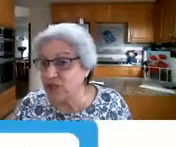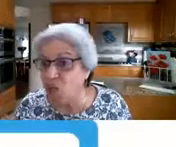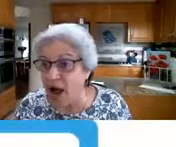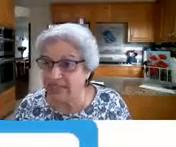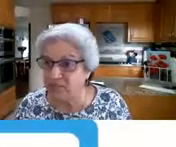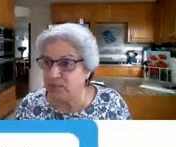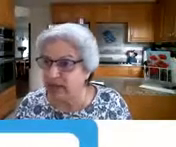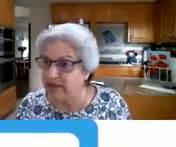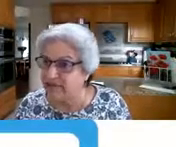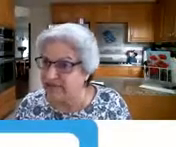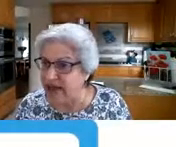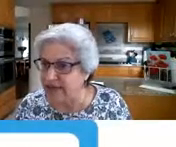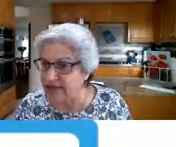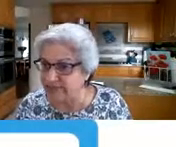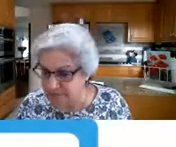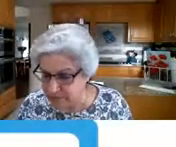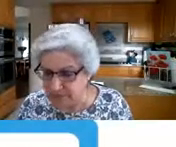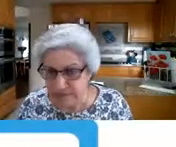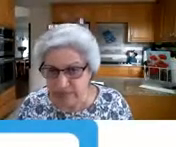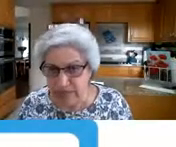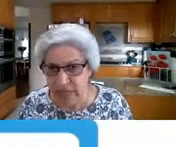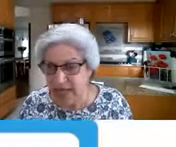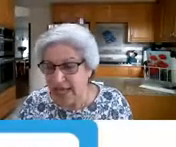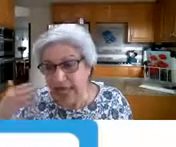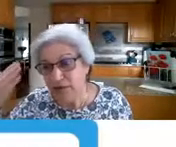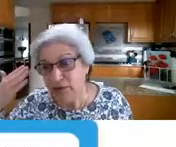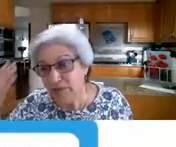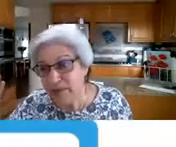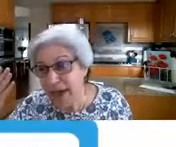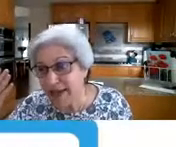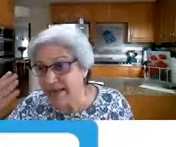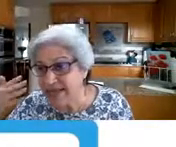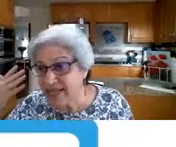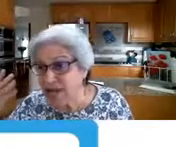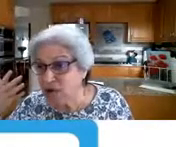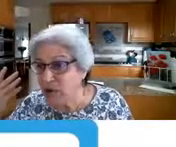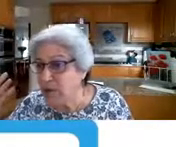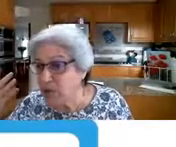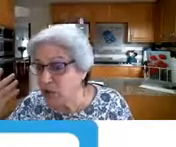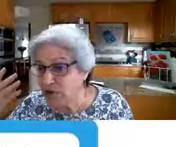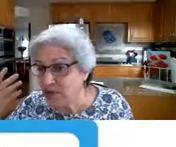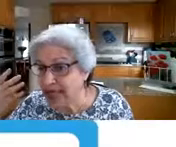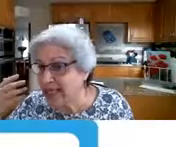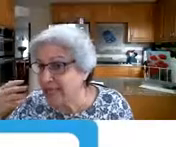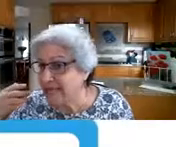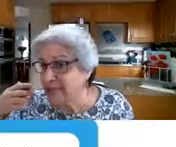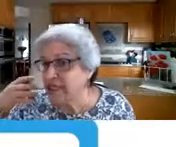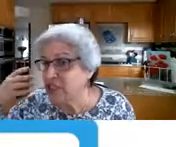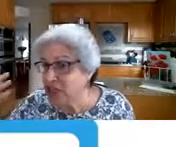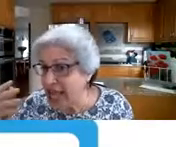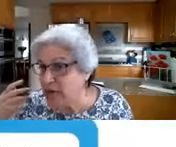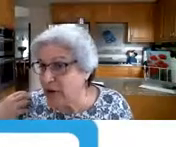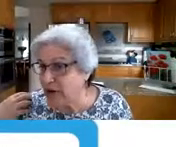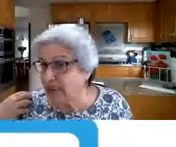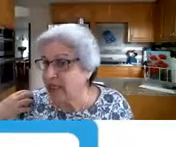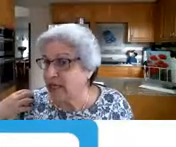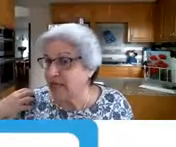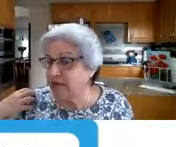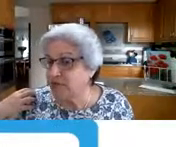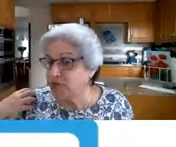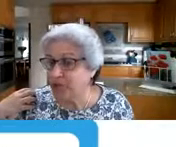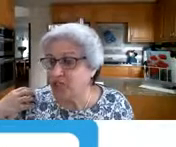this really widespread effect. And if you think back, that's kind of where we were like in